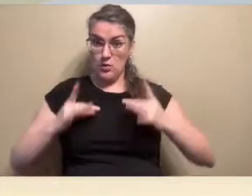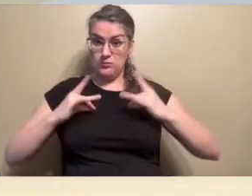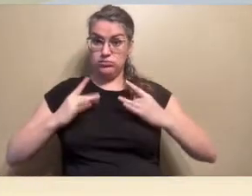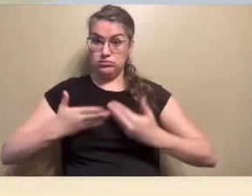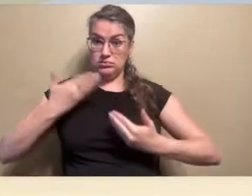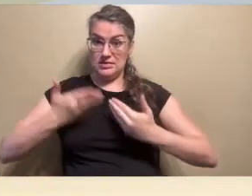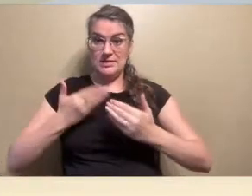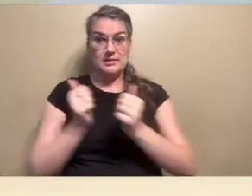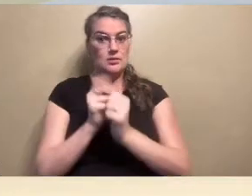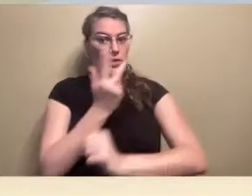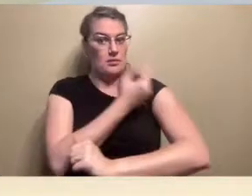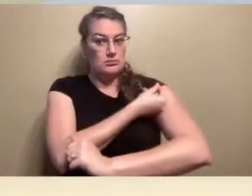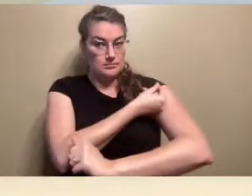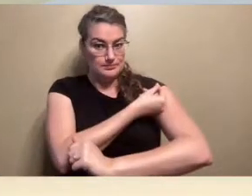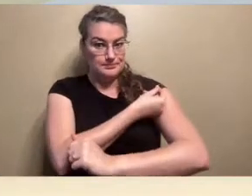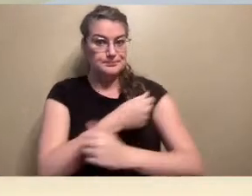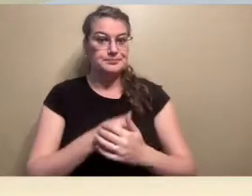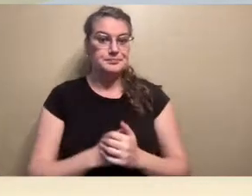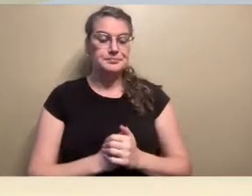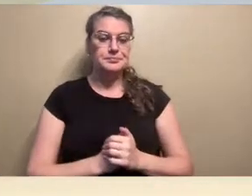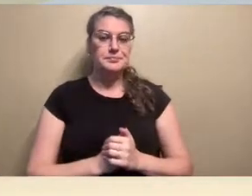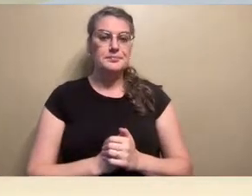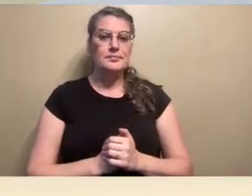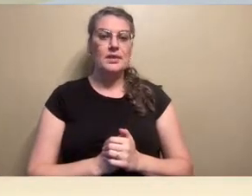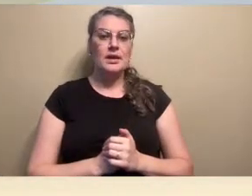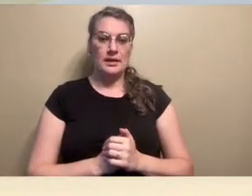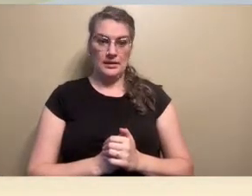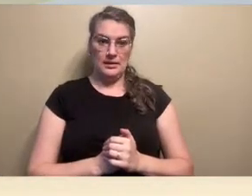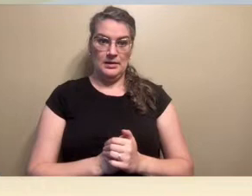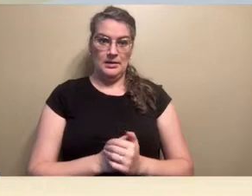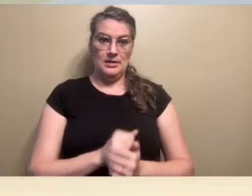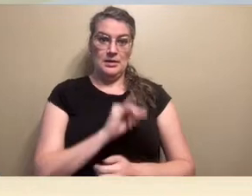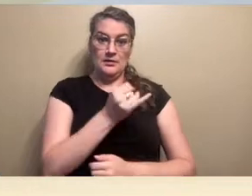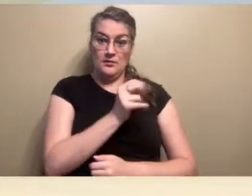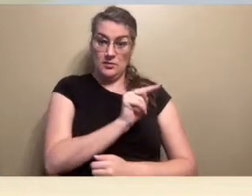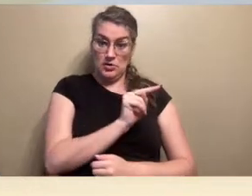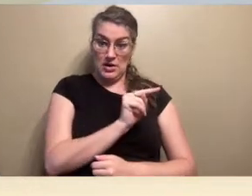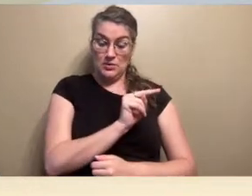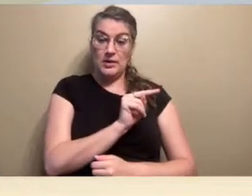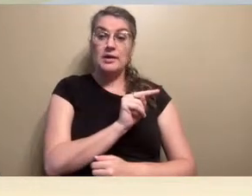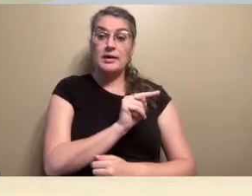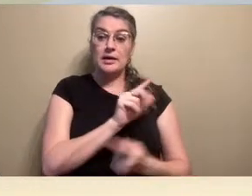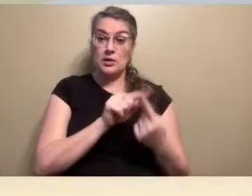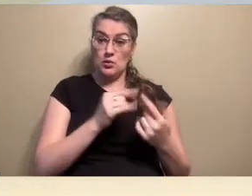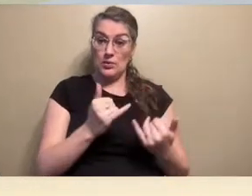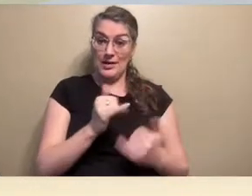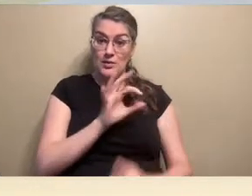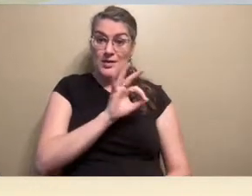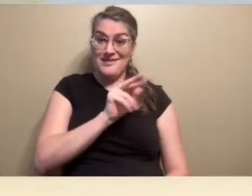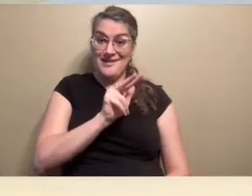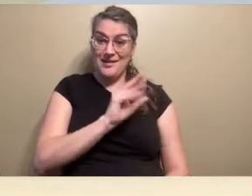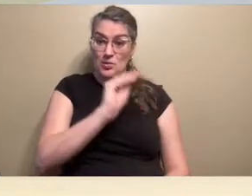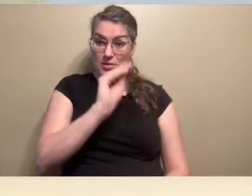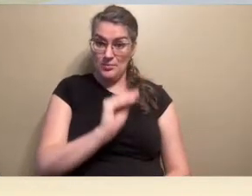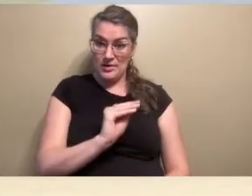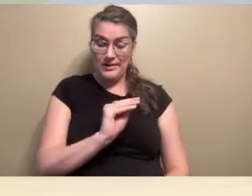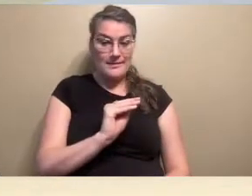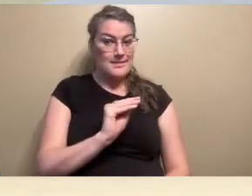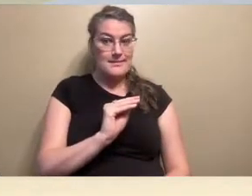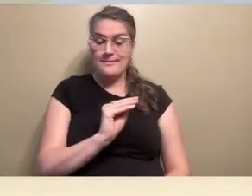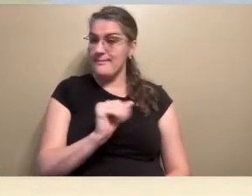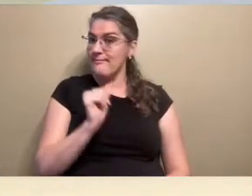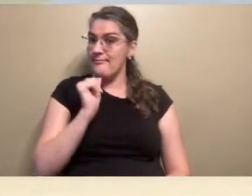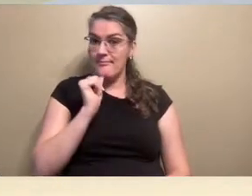since January 1st of this year, 93% of our cases of COVID were people who were not